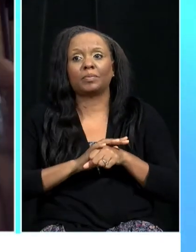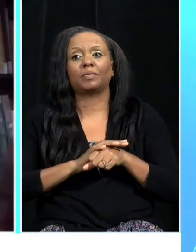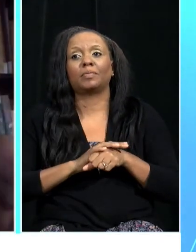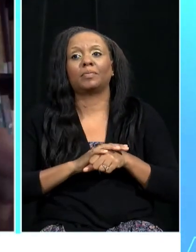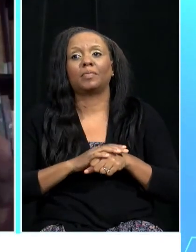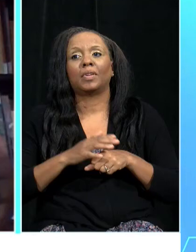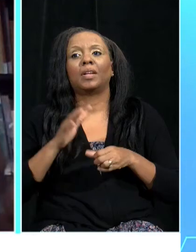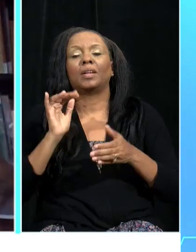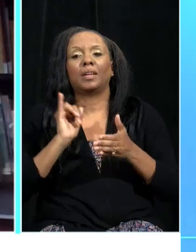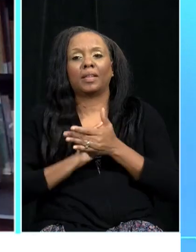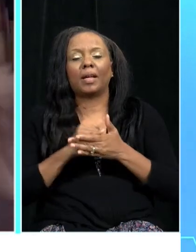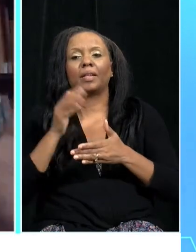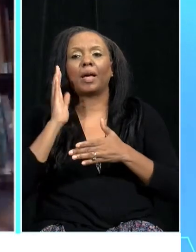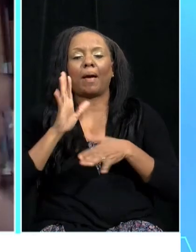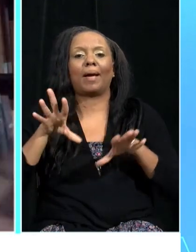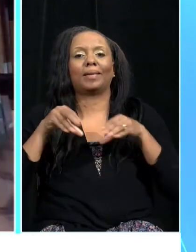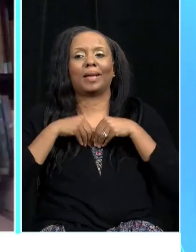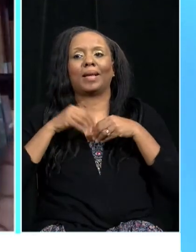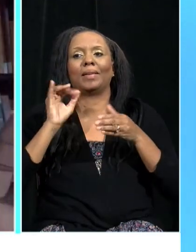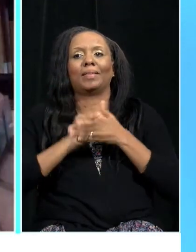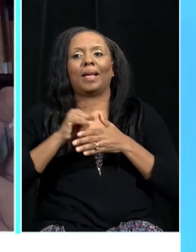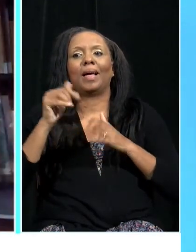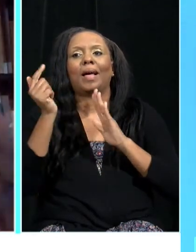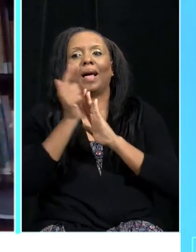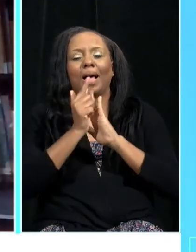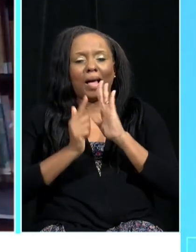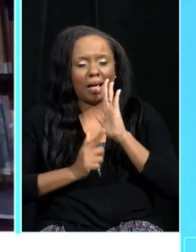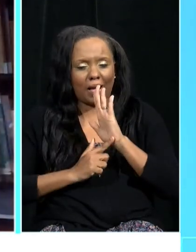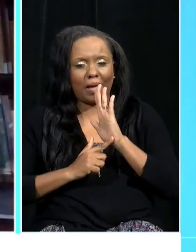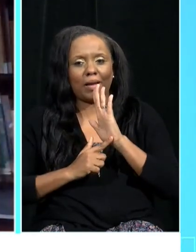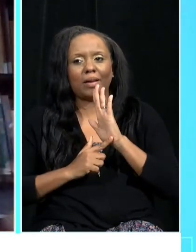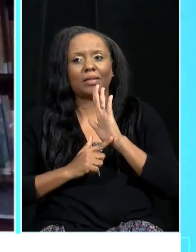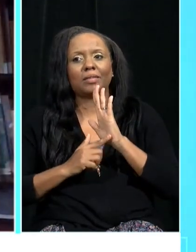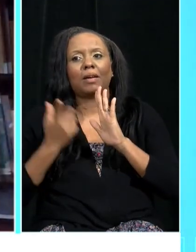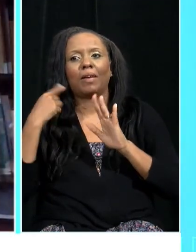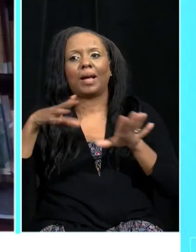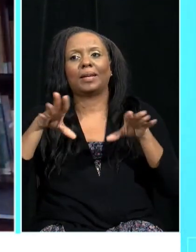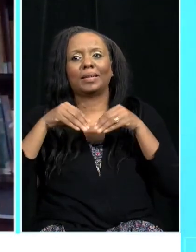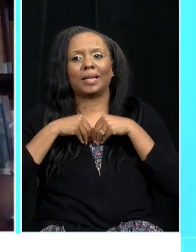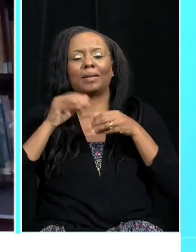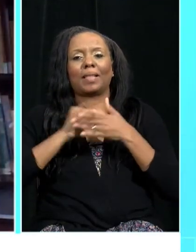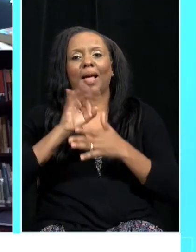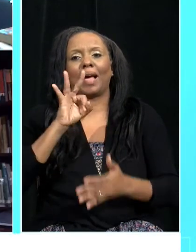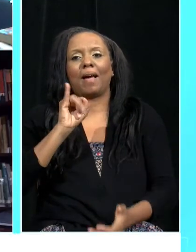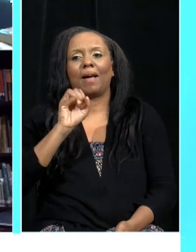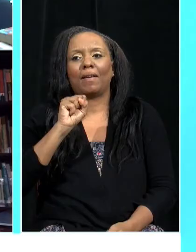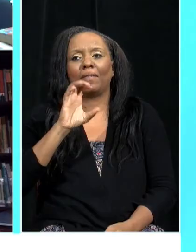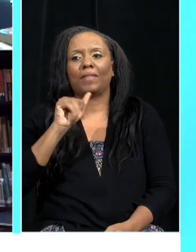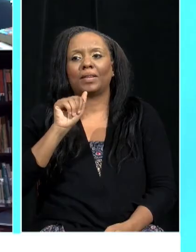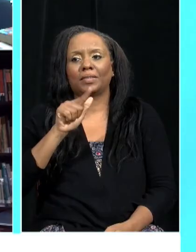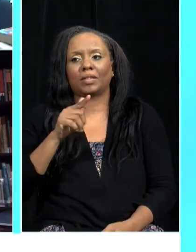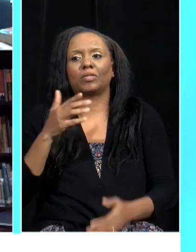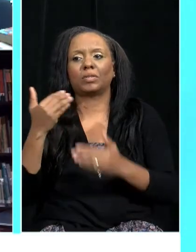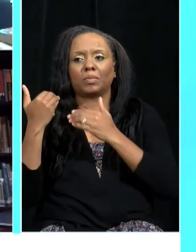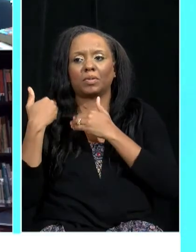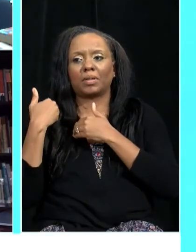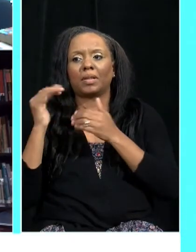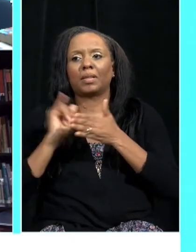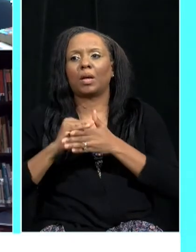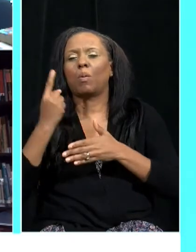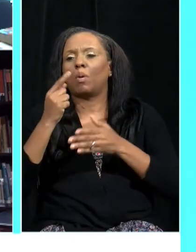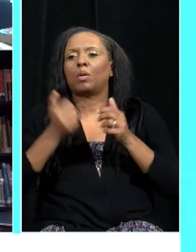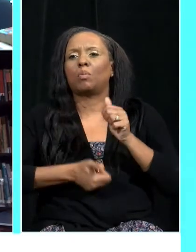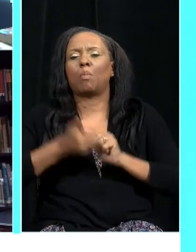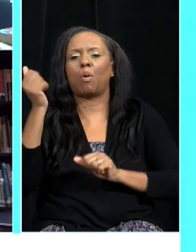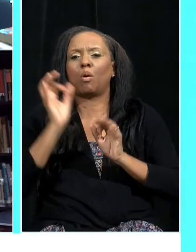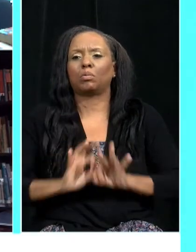piece of operating legislation. within a fiscal responsibility framework that will be legislated. So I find that one of the most